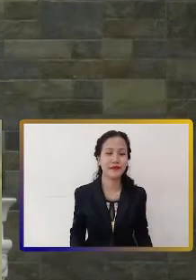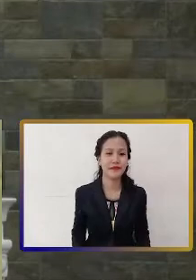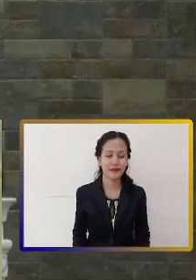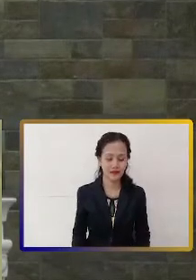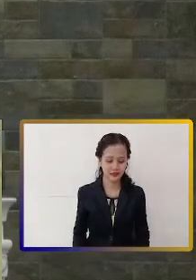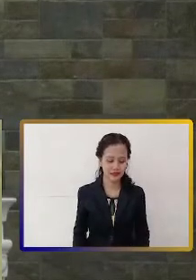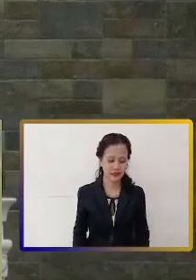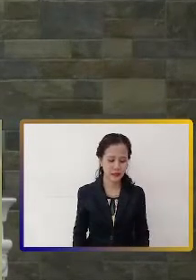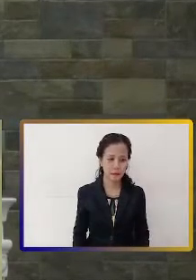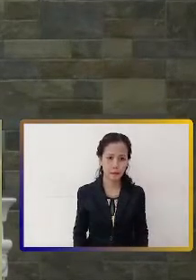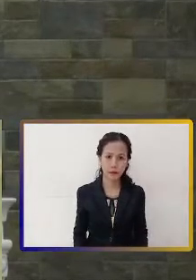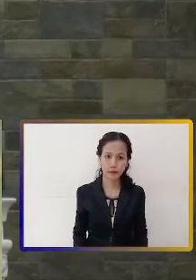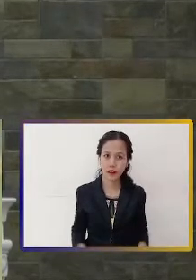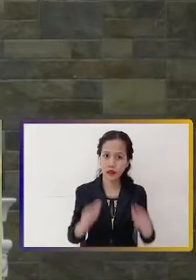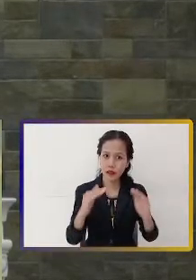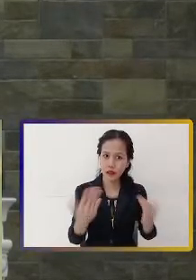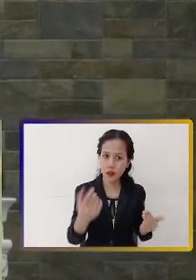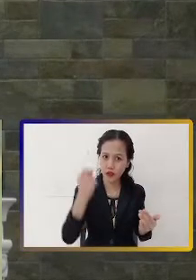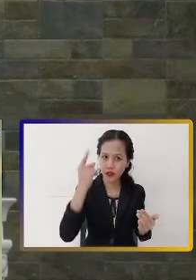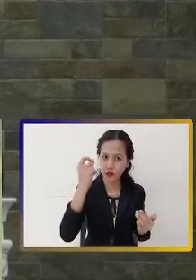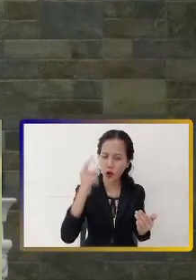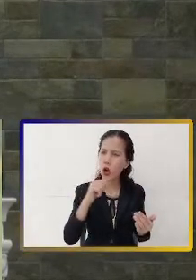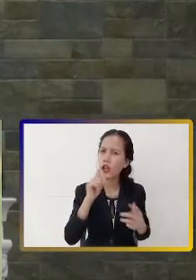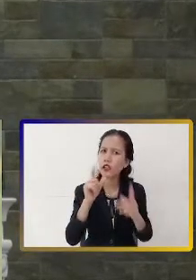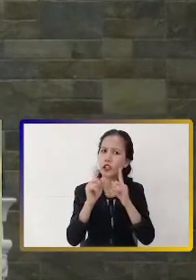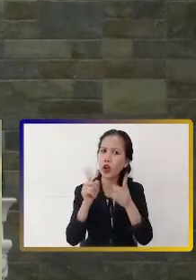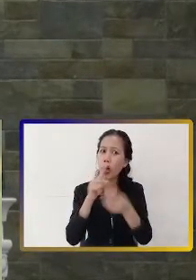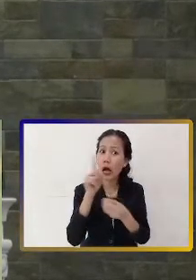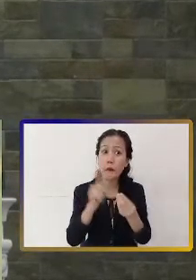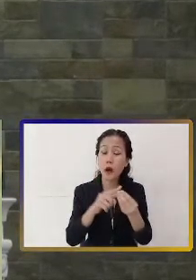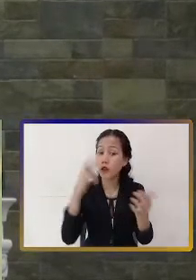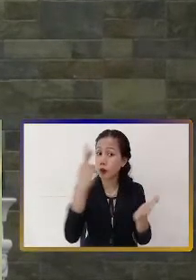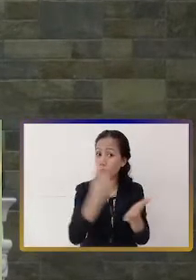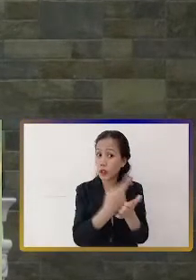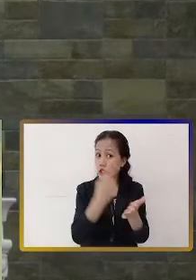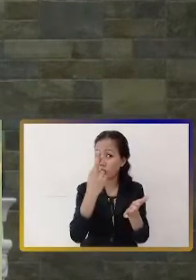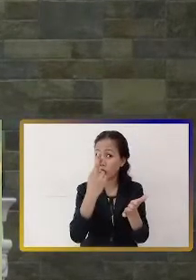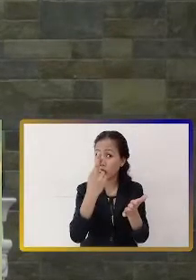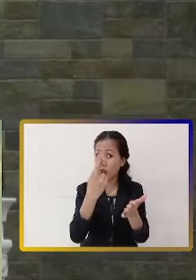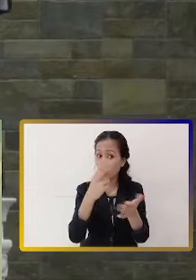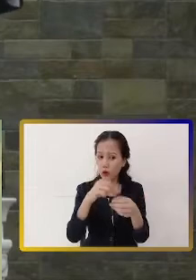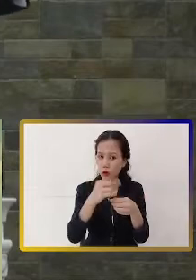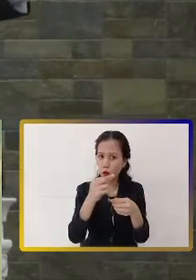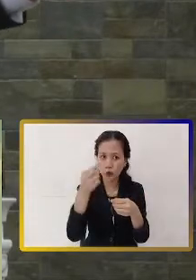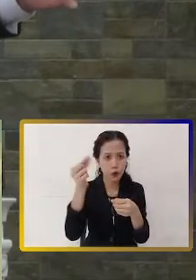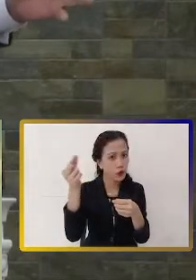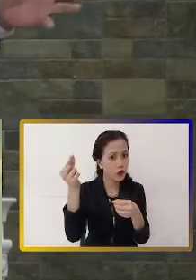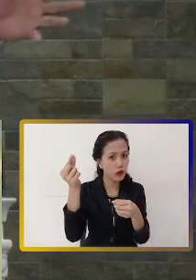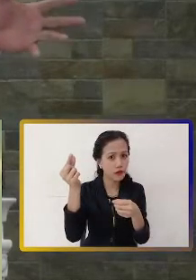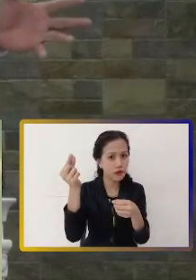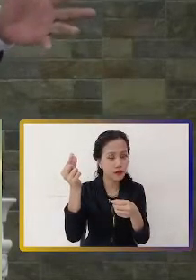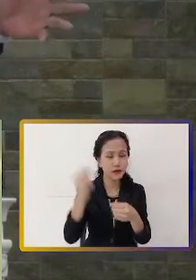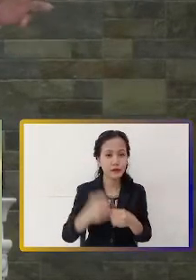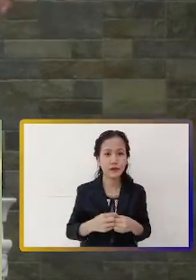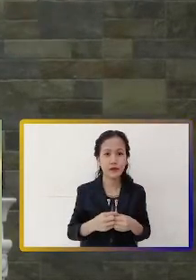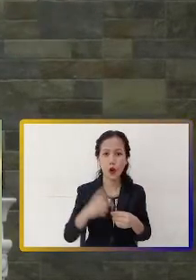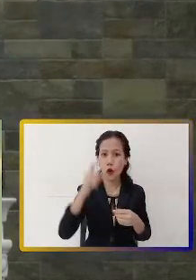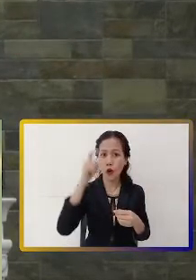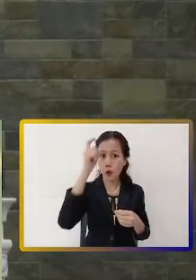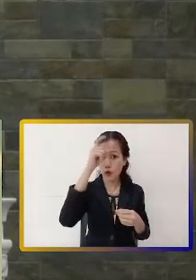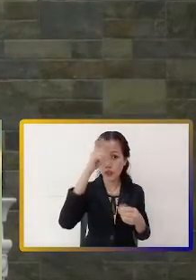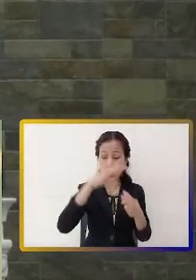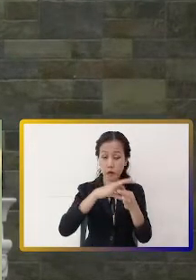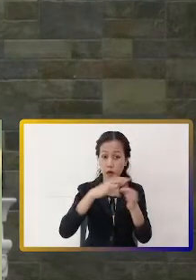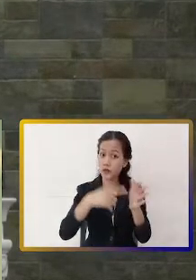kapatid. Hindi pinag-uusapan dito yung riches, hindi pinag-uusapan dito yung gold, hindi pinag-uusapan dito yung wisdom ng